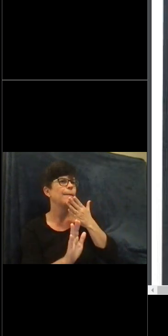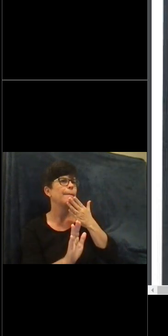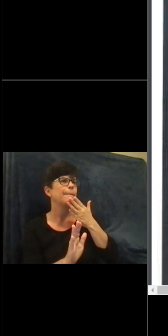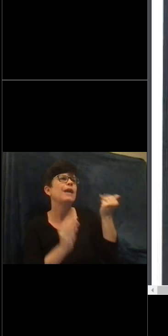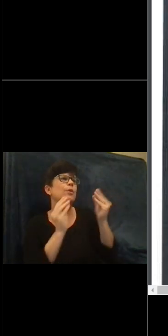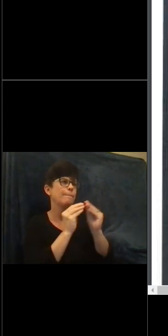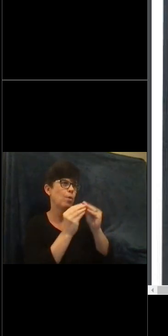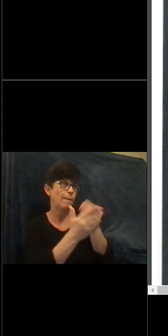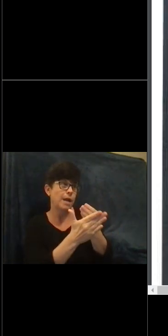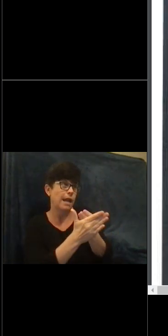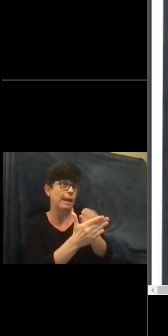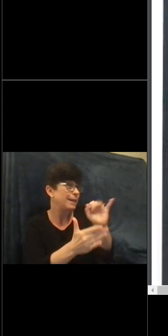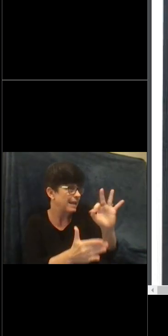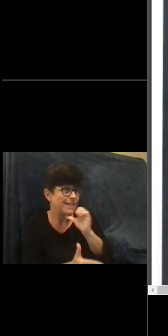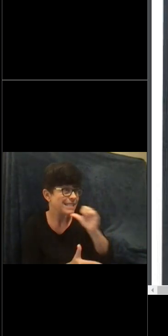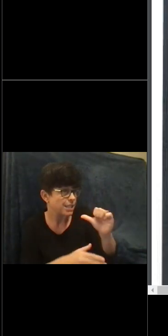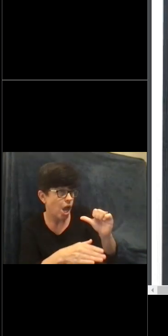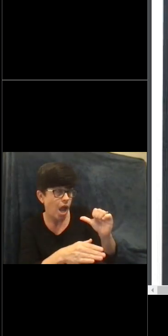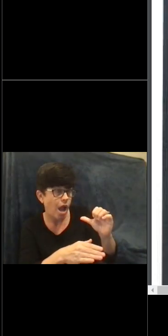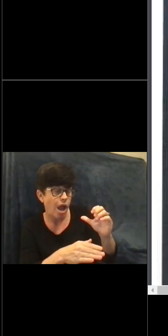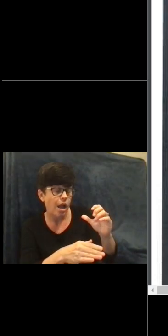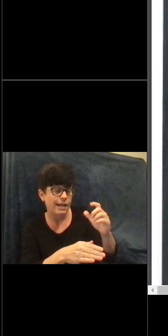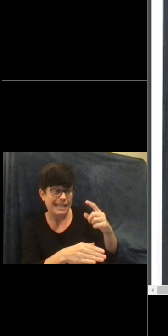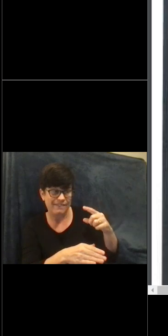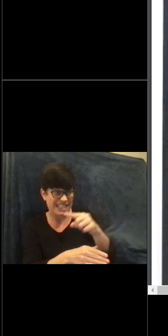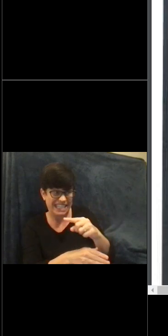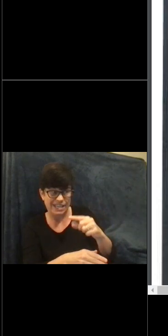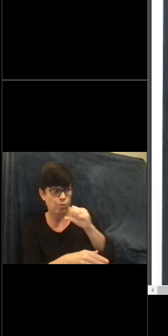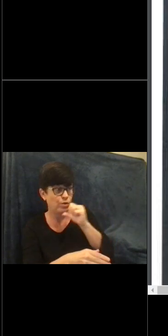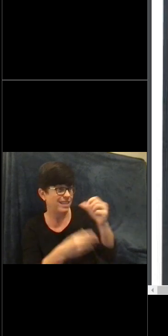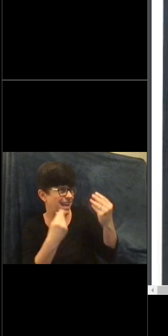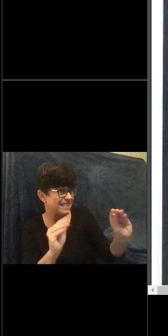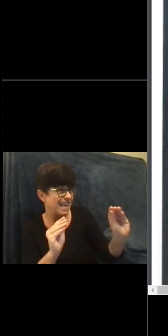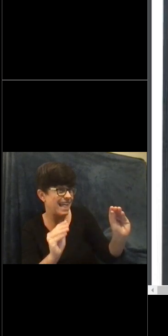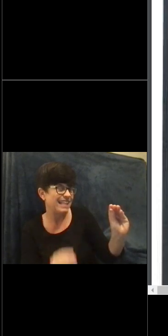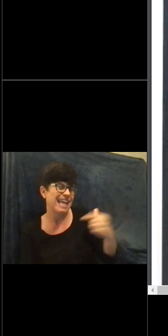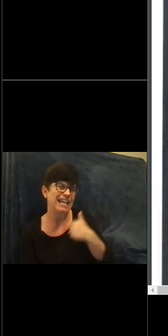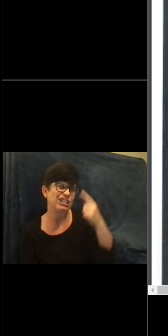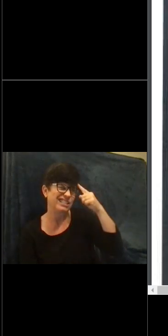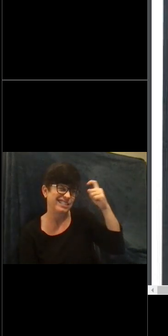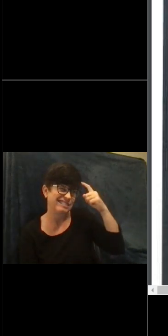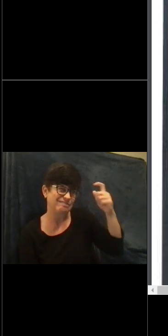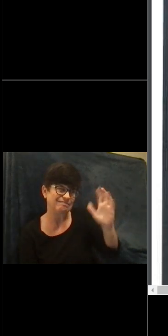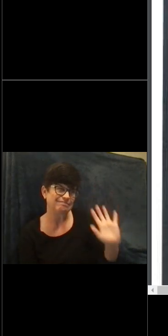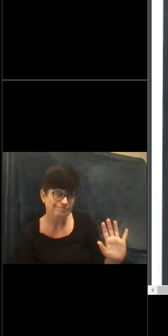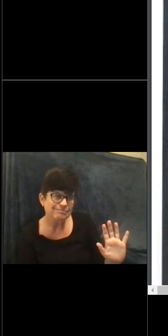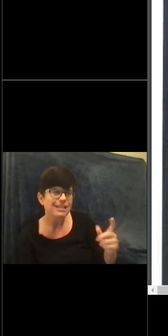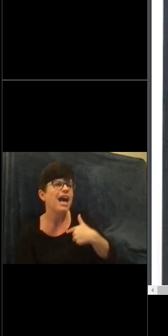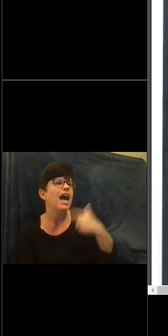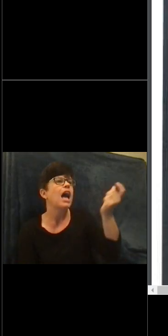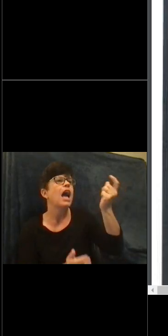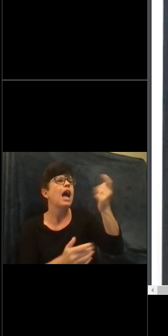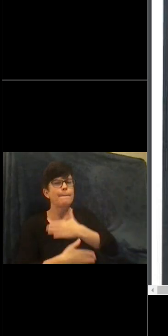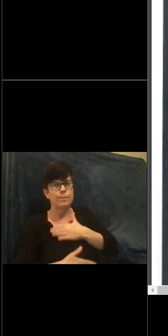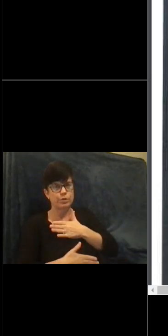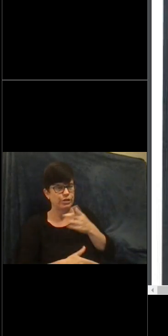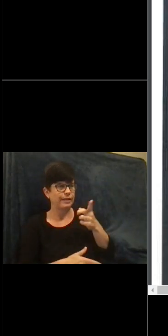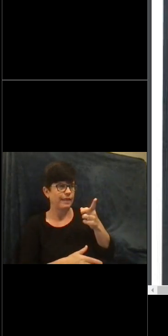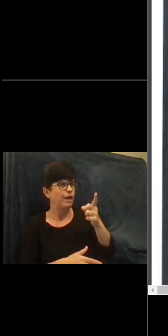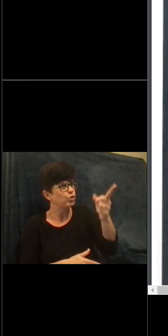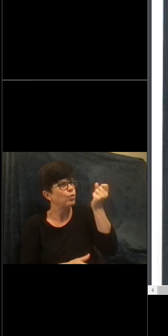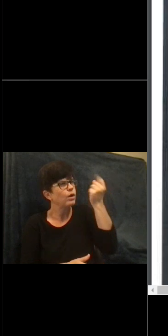if it's not, great, you know, great. But I'm skeptical, and I appreciate you understanding why. And, you know, as